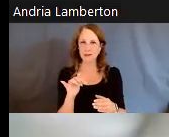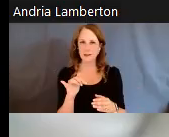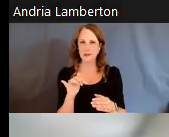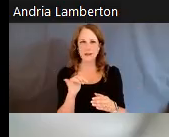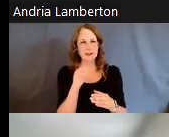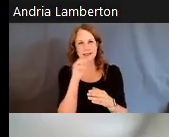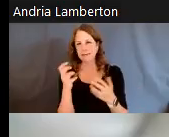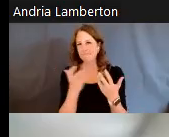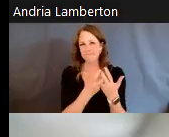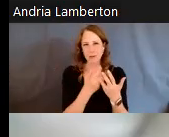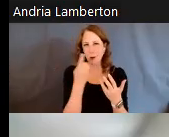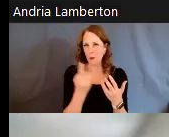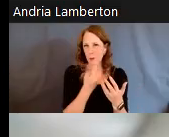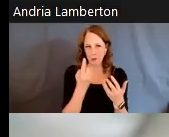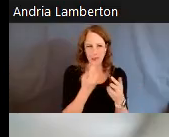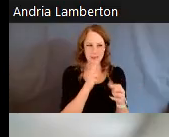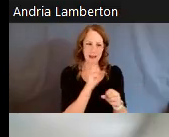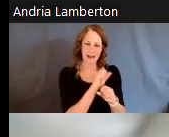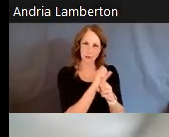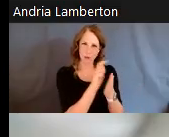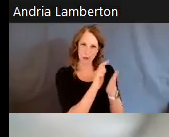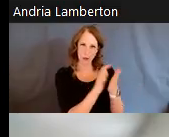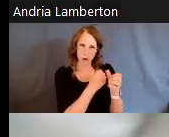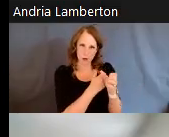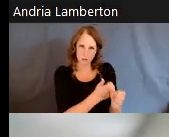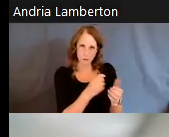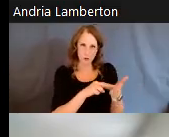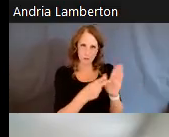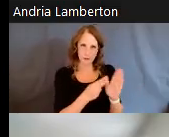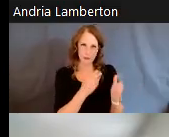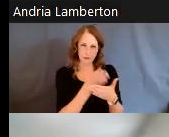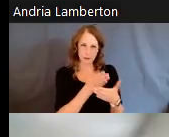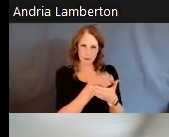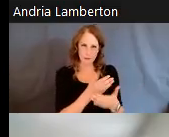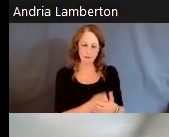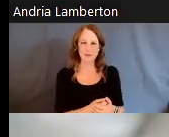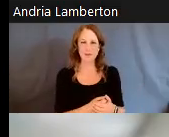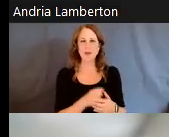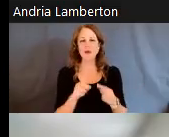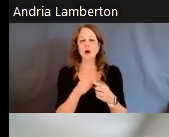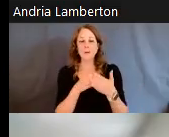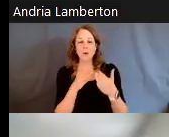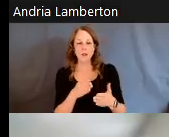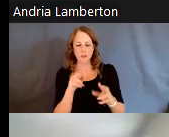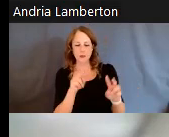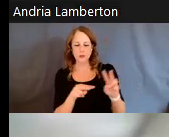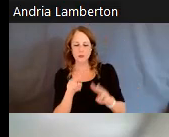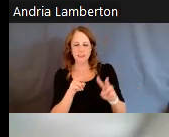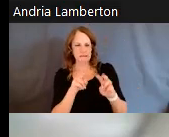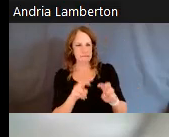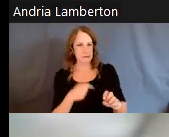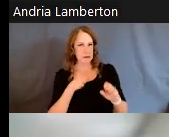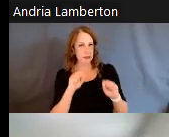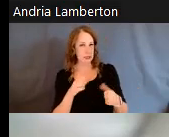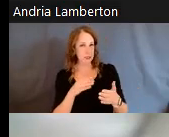always match the actual criminal law. So when prosecutors are looking at whether or not they can charge harassment,